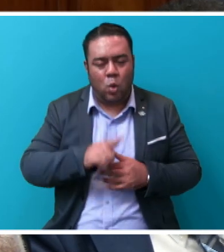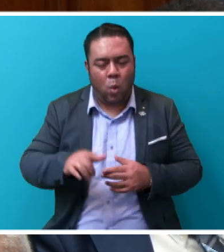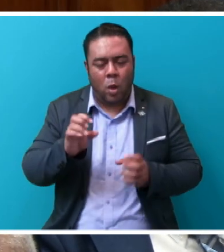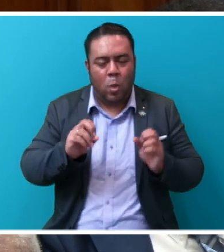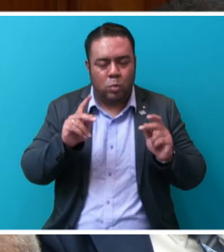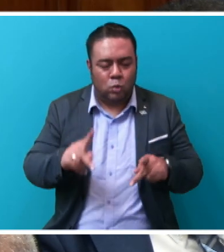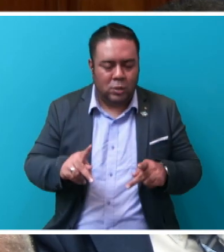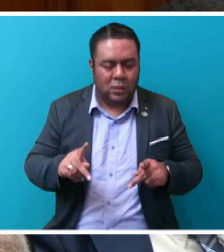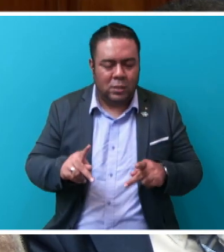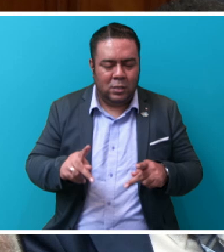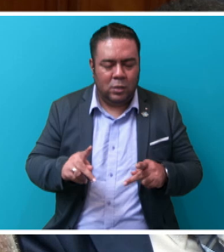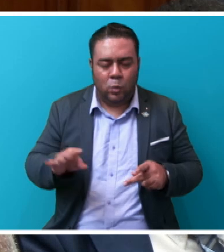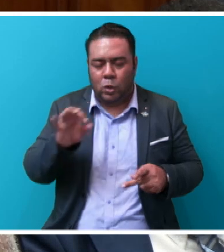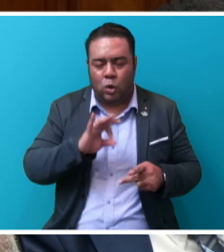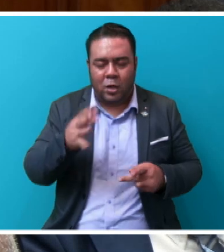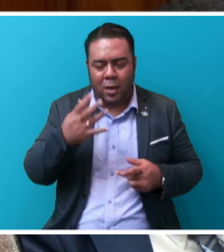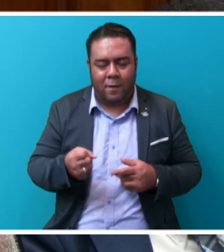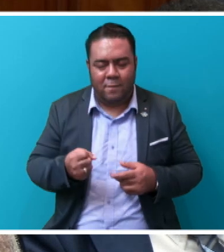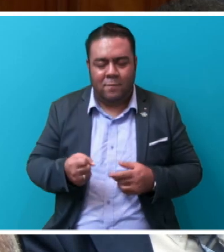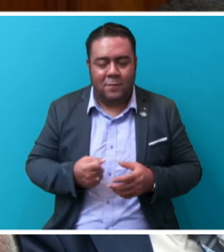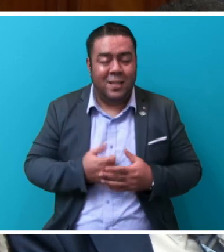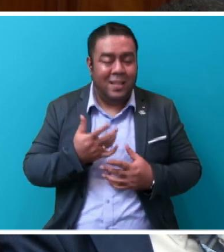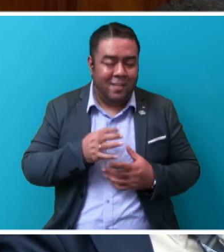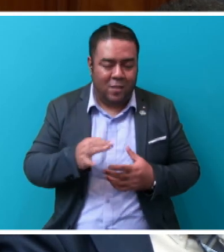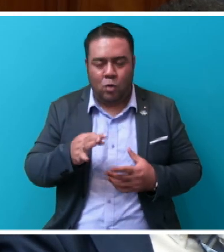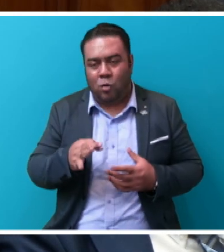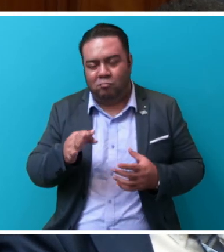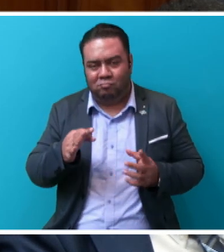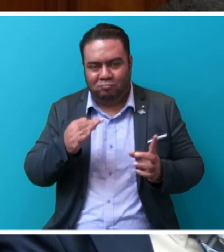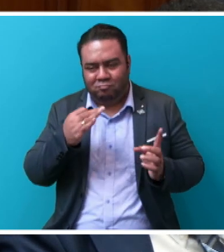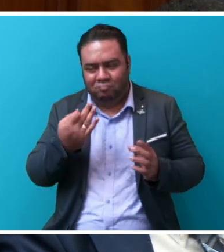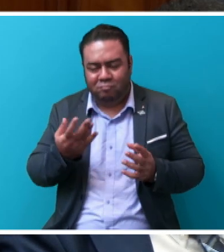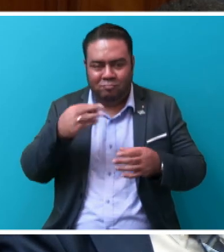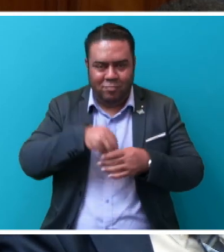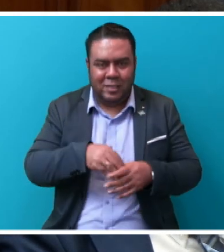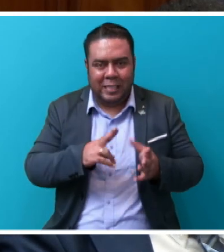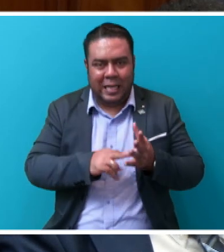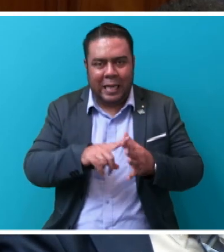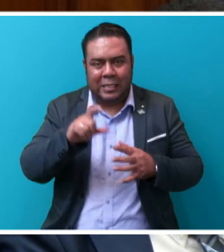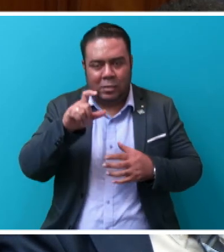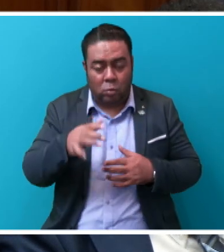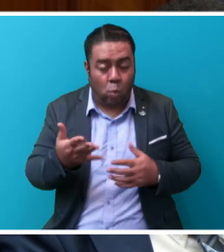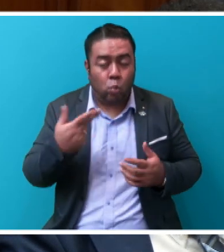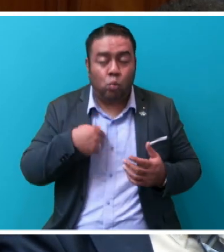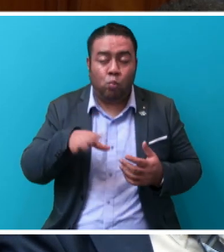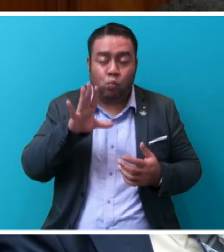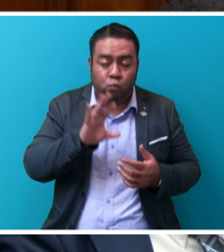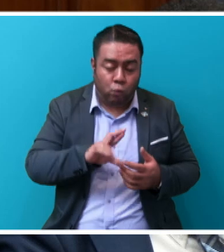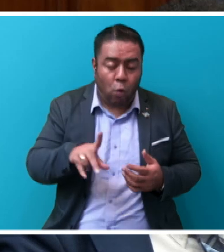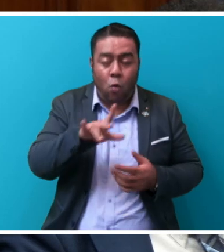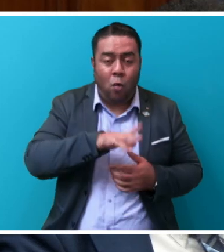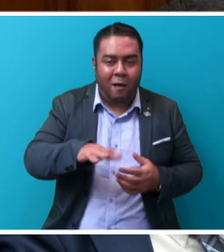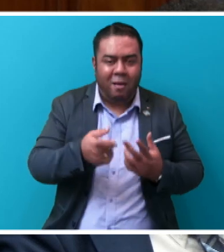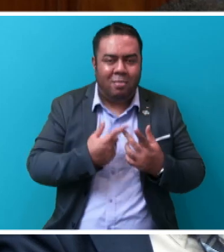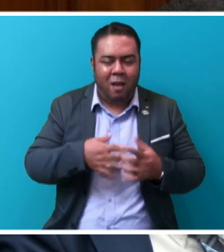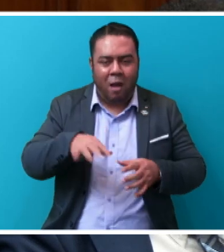opportunities they would not have had otherwise. This initiative has been enhanced through various outreach